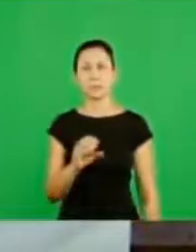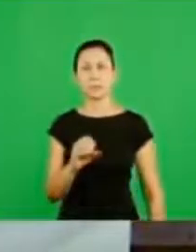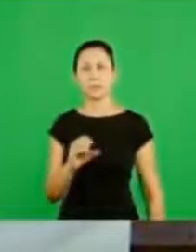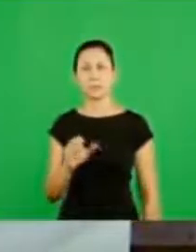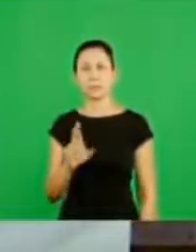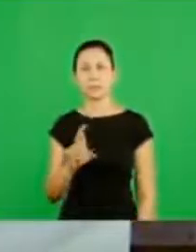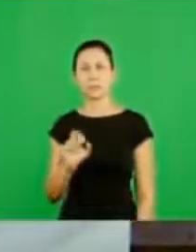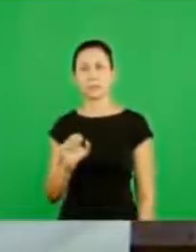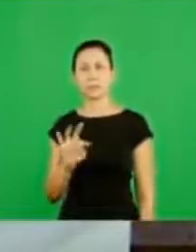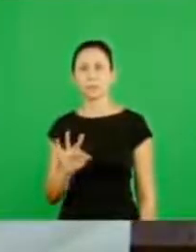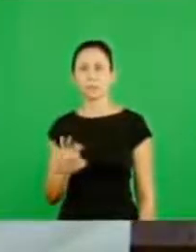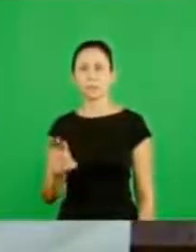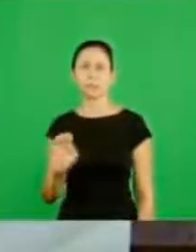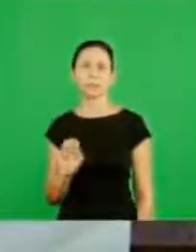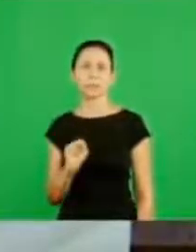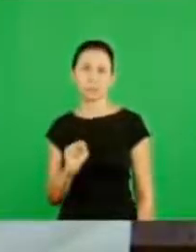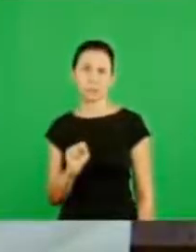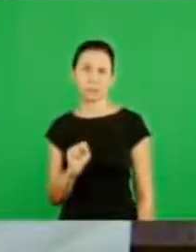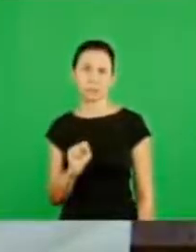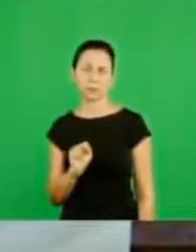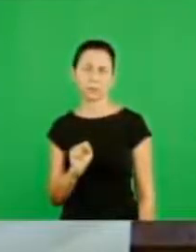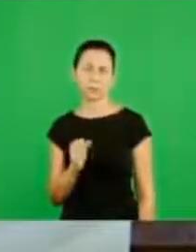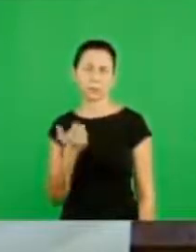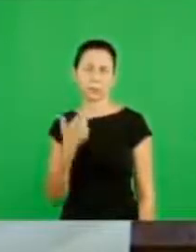do a course in Socrates.